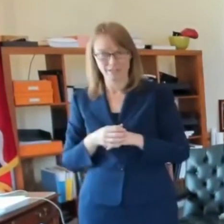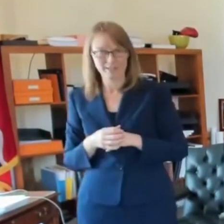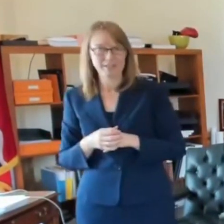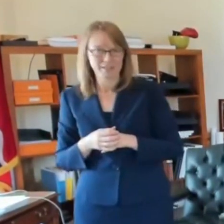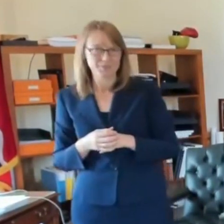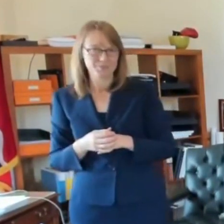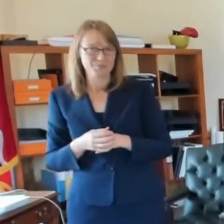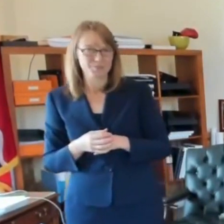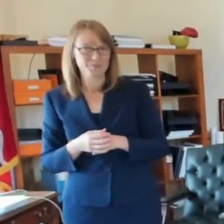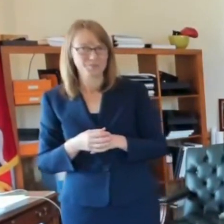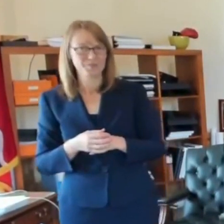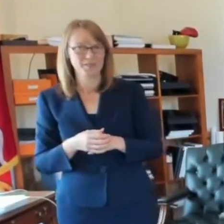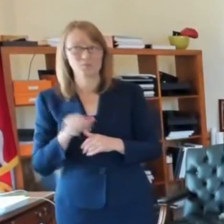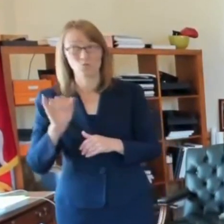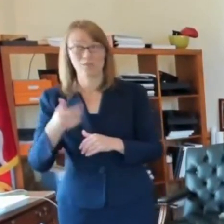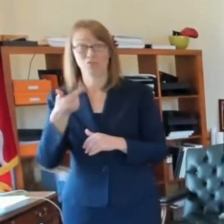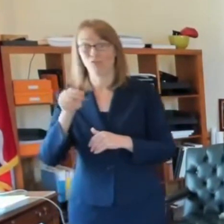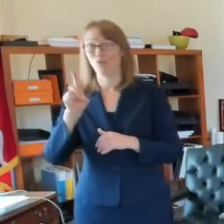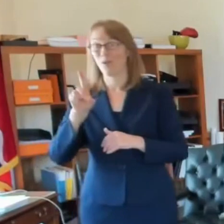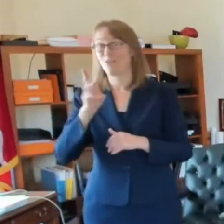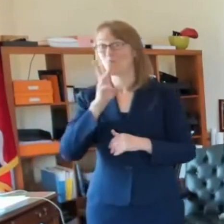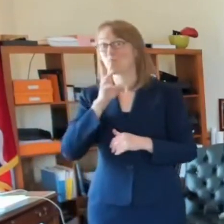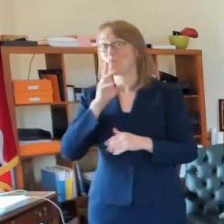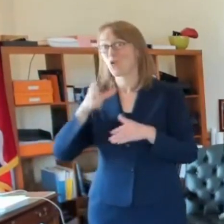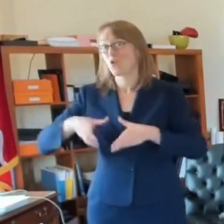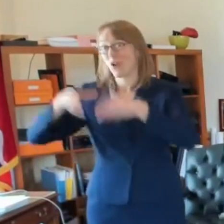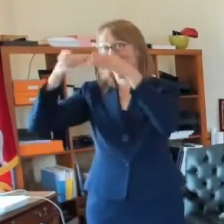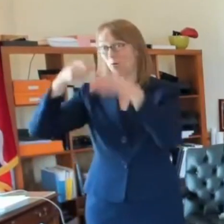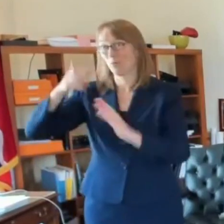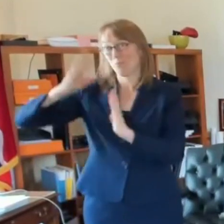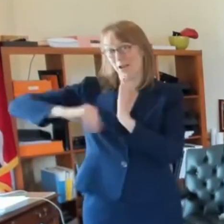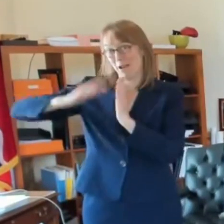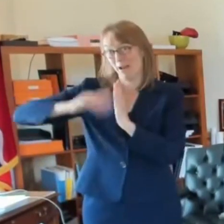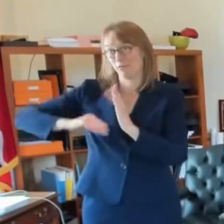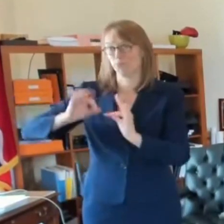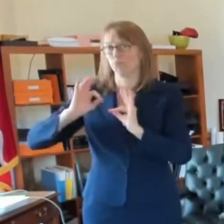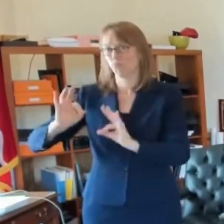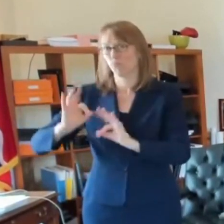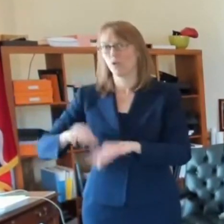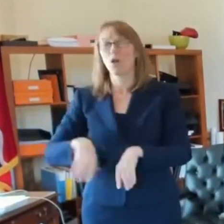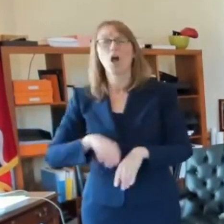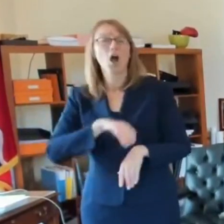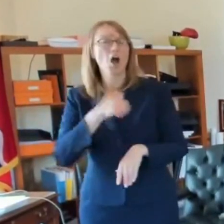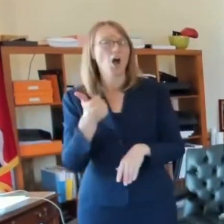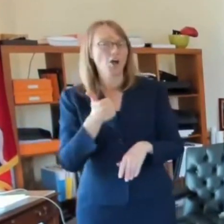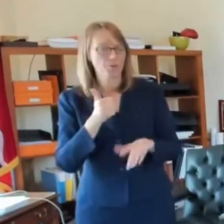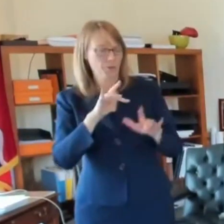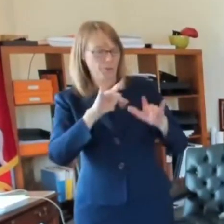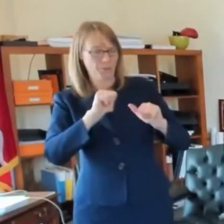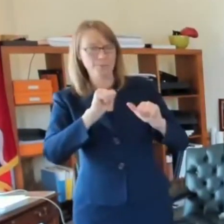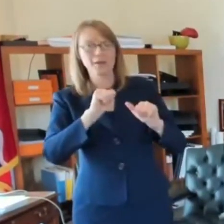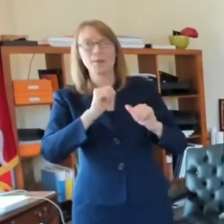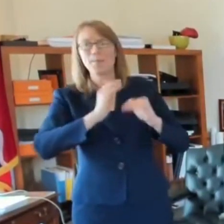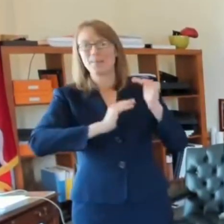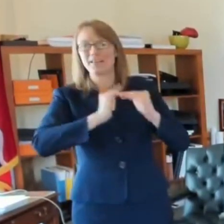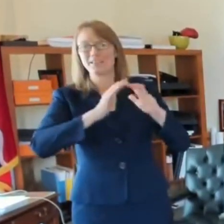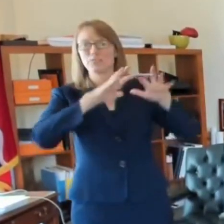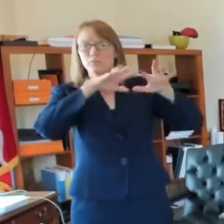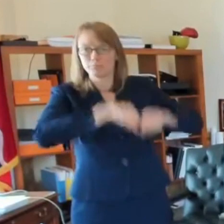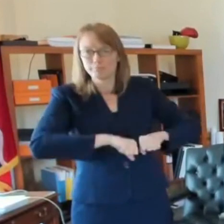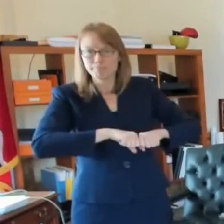course was the highlight, there were several derelict buildings that were taken down by